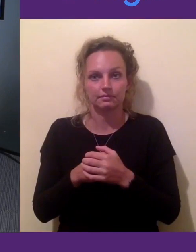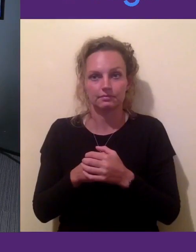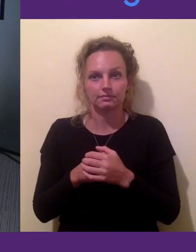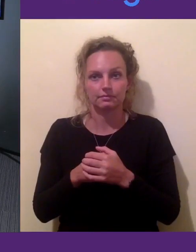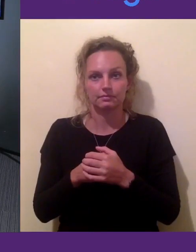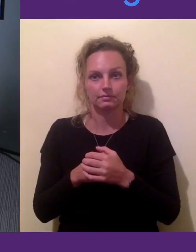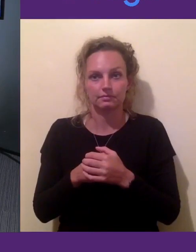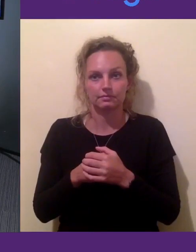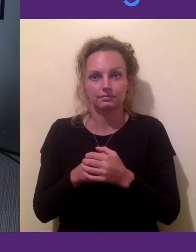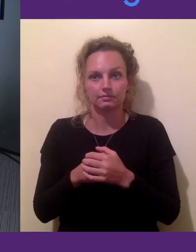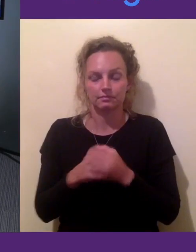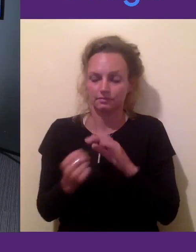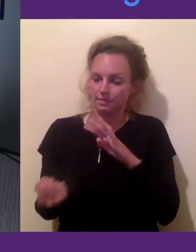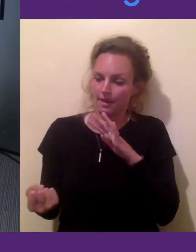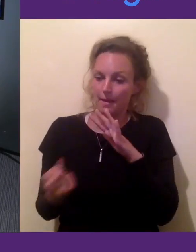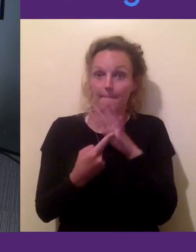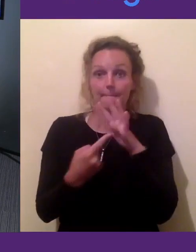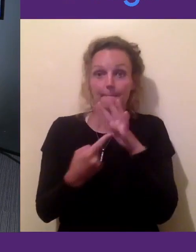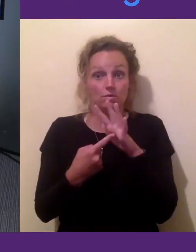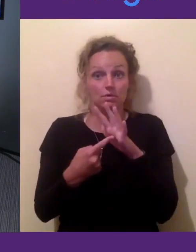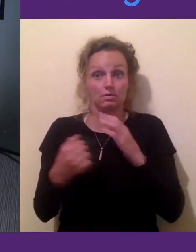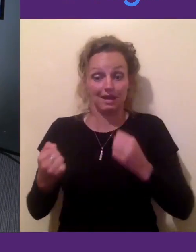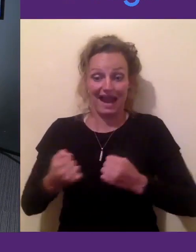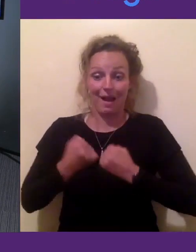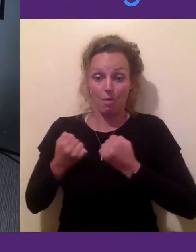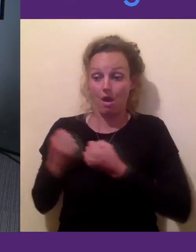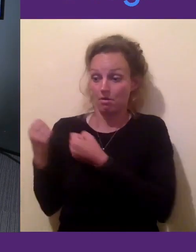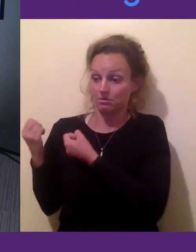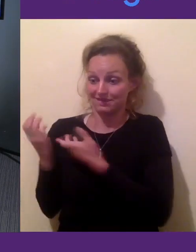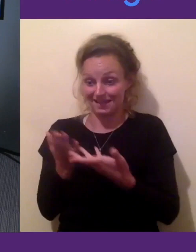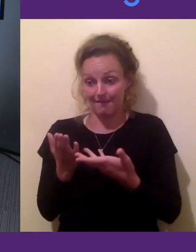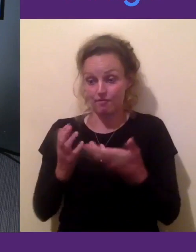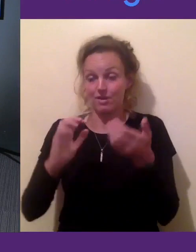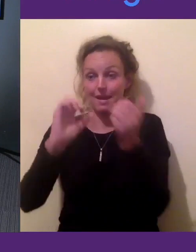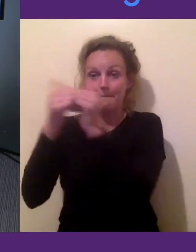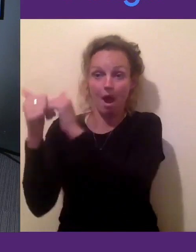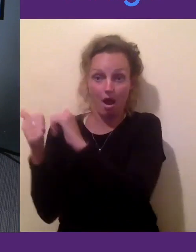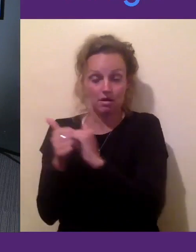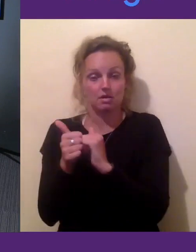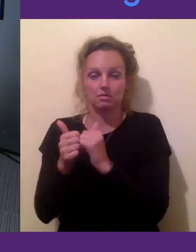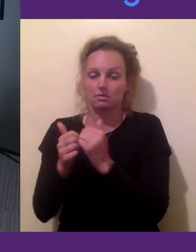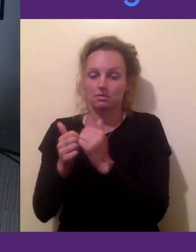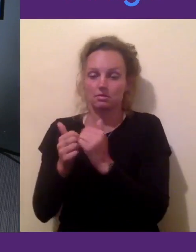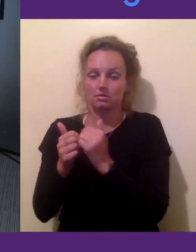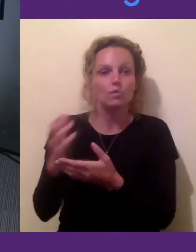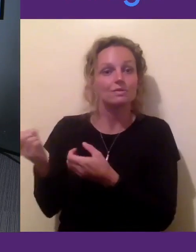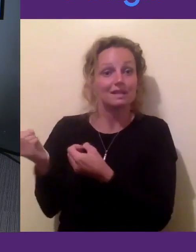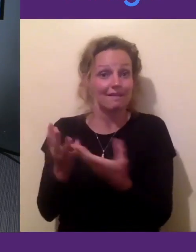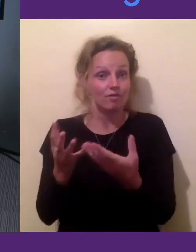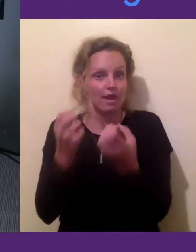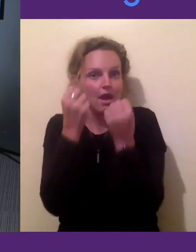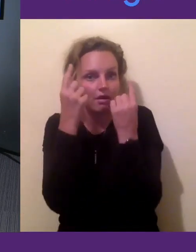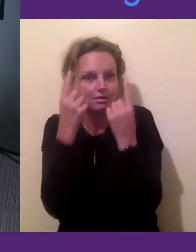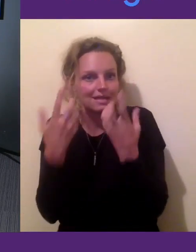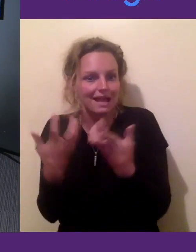delivery partners, whether they be through design or through delivery, understand how important it is for